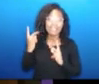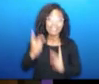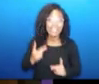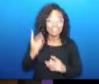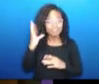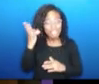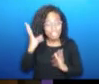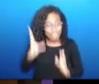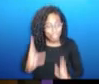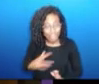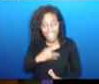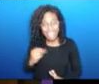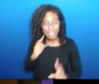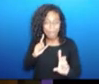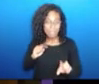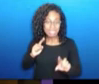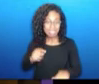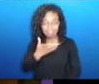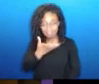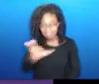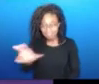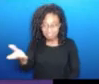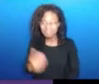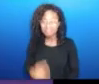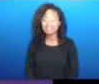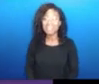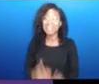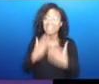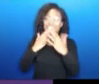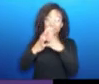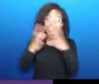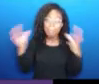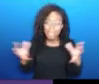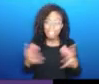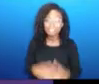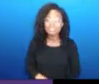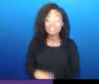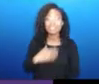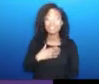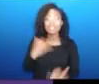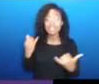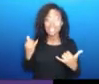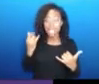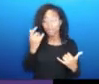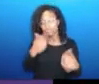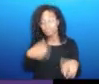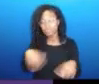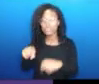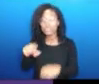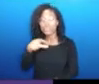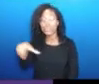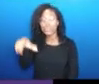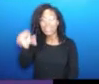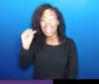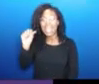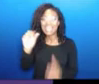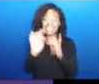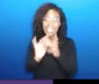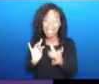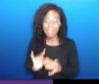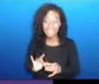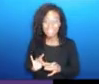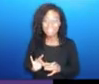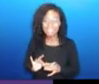and our attendees. Thank you very much. We are now going to go to the questions and answer and comments.